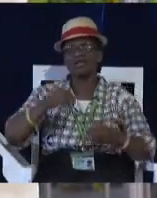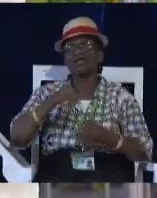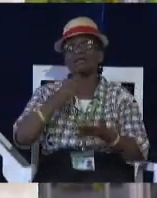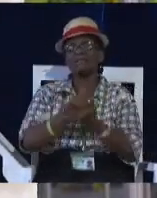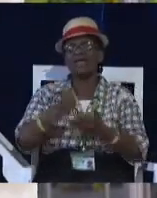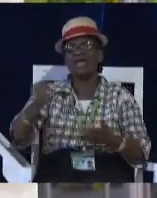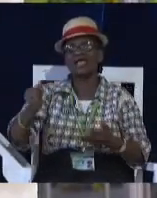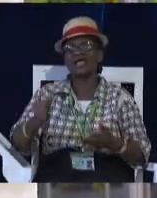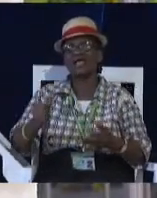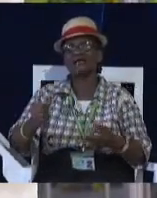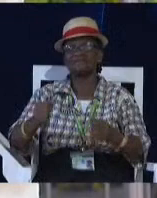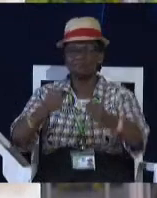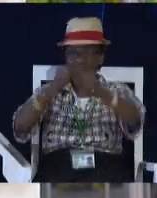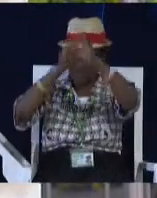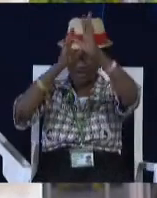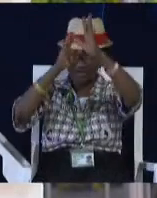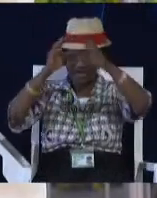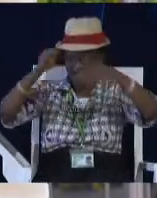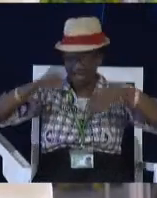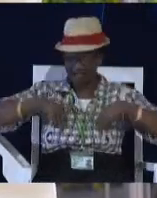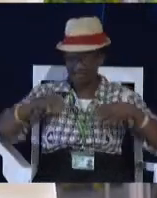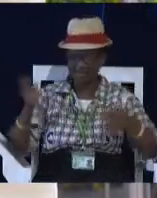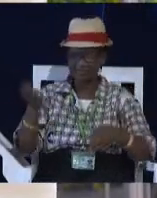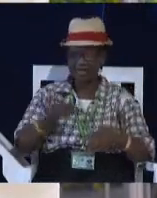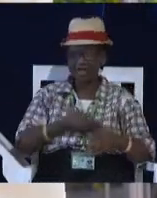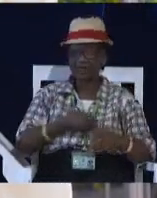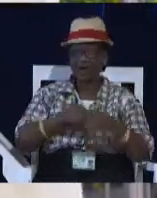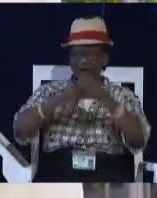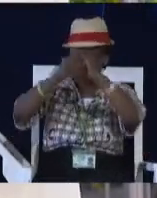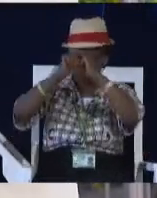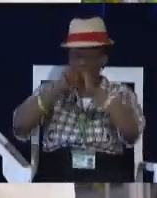Father, accept our worship in Jesus' name.